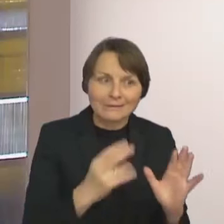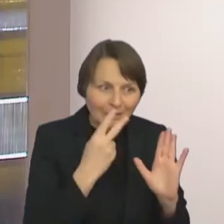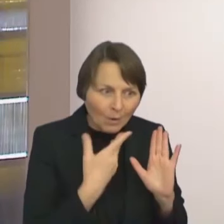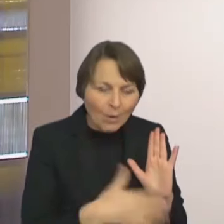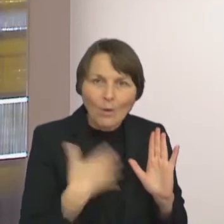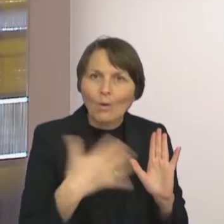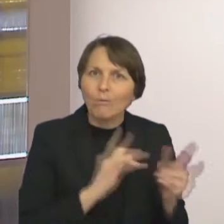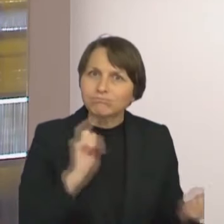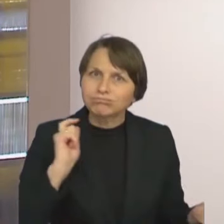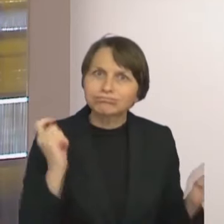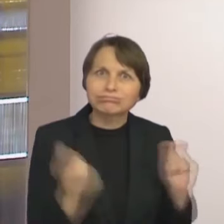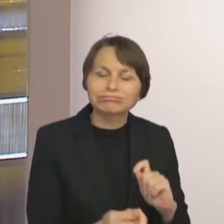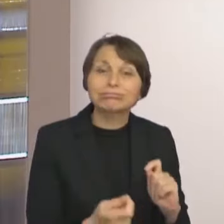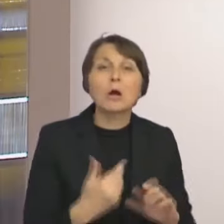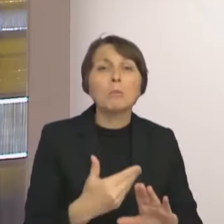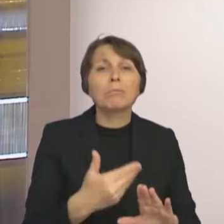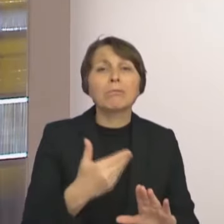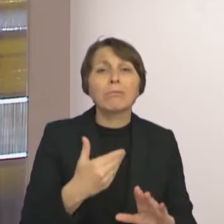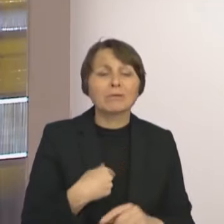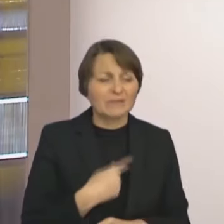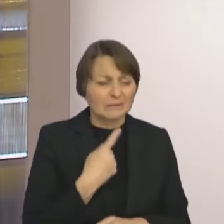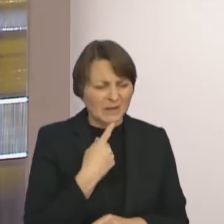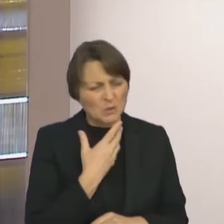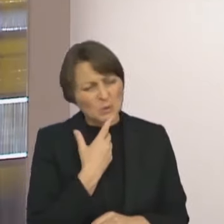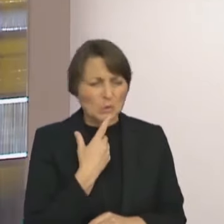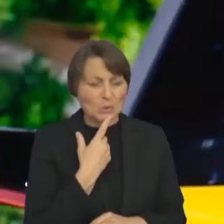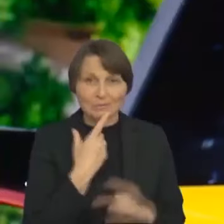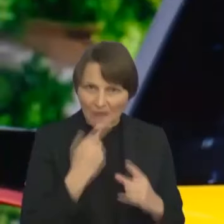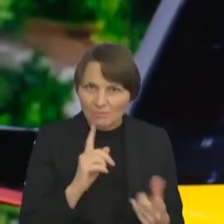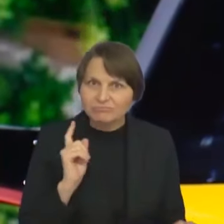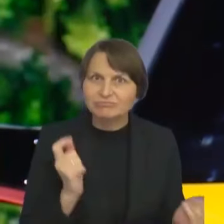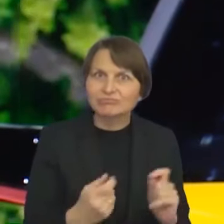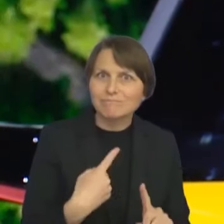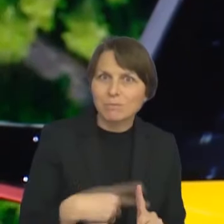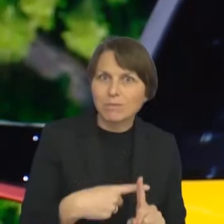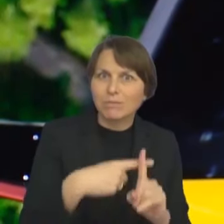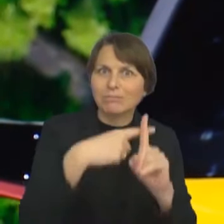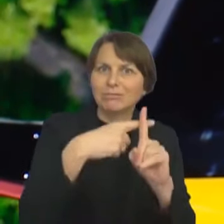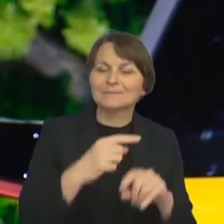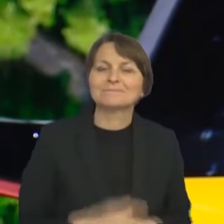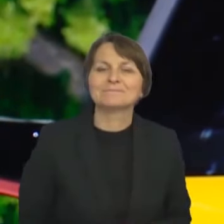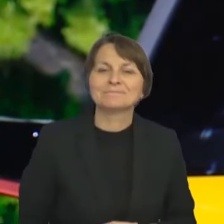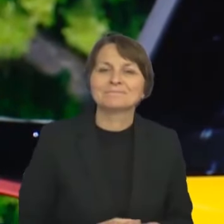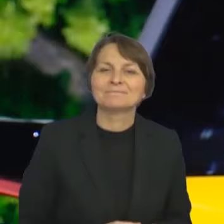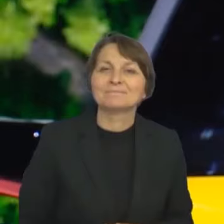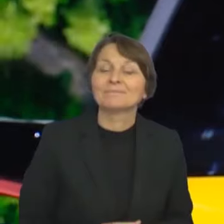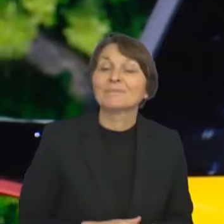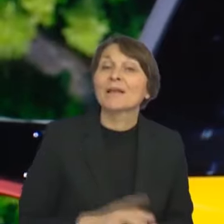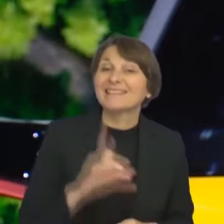what people thought a few years ago. Well, says Luca De Meo, Jean-Dominique, there's another point, which is that the validity